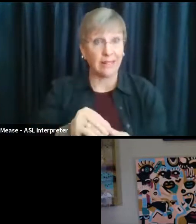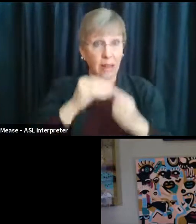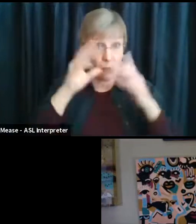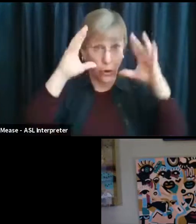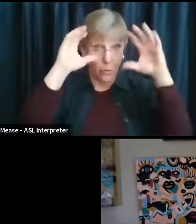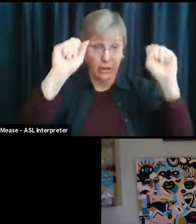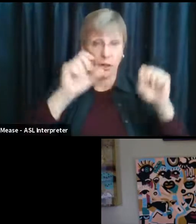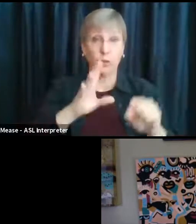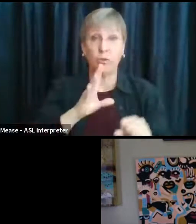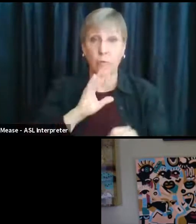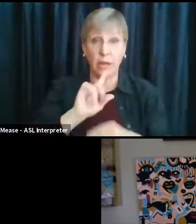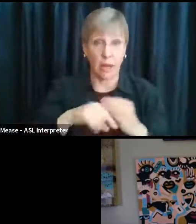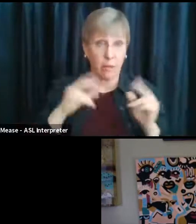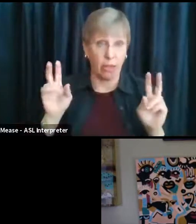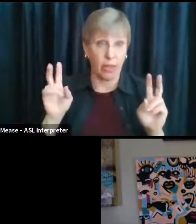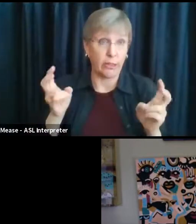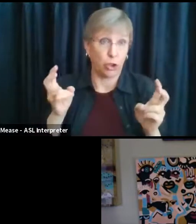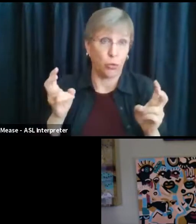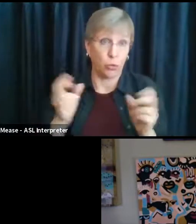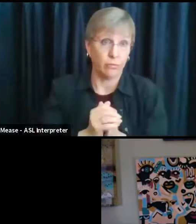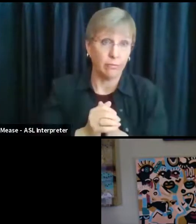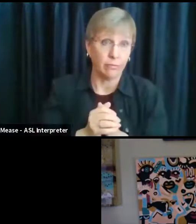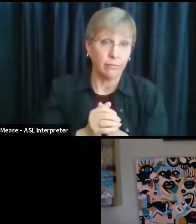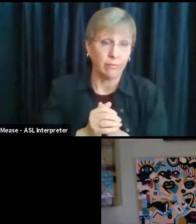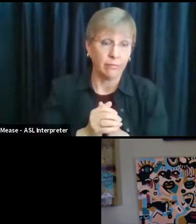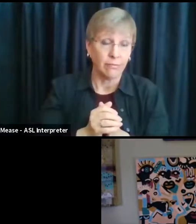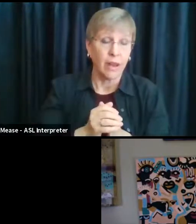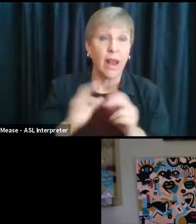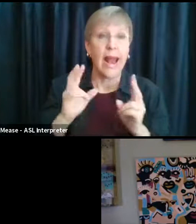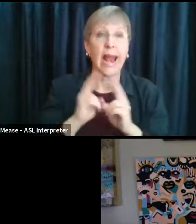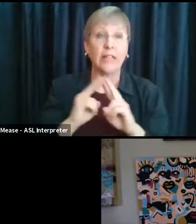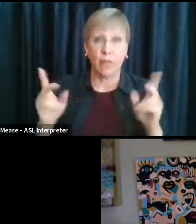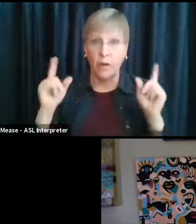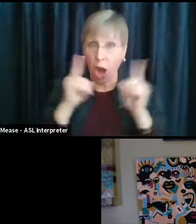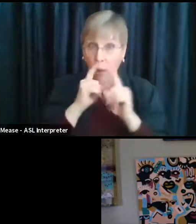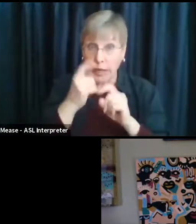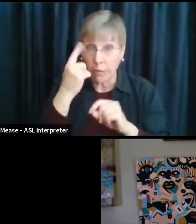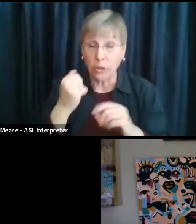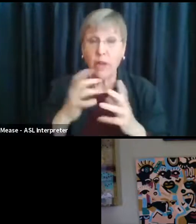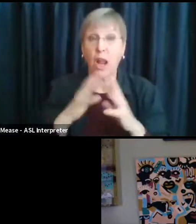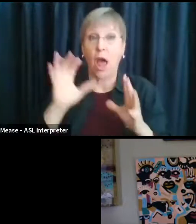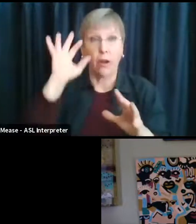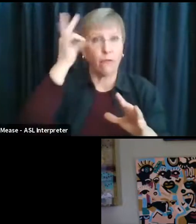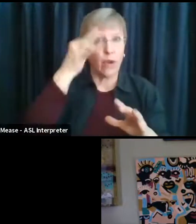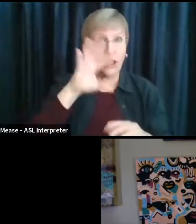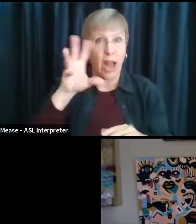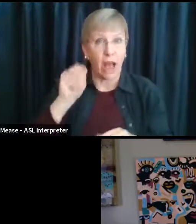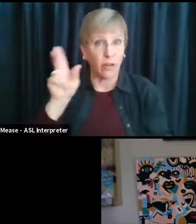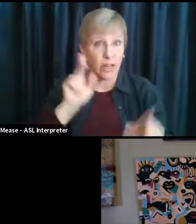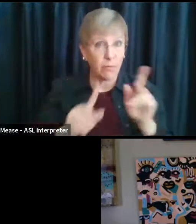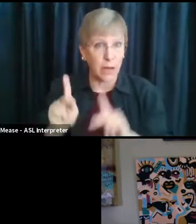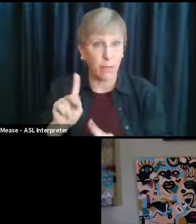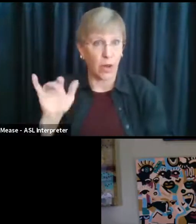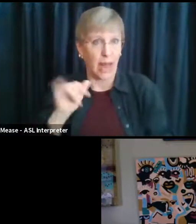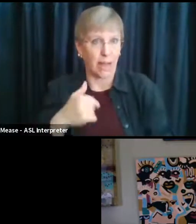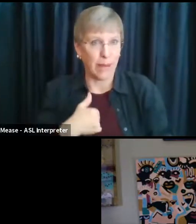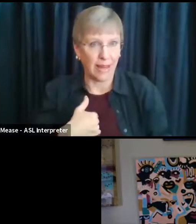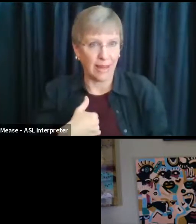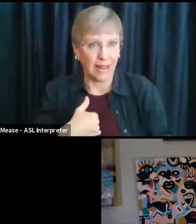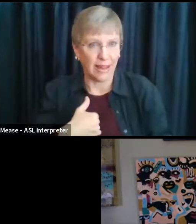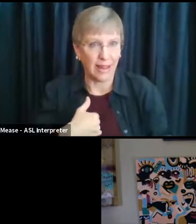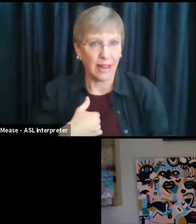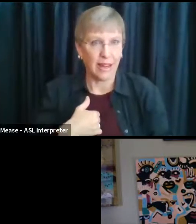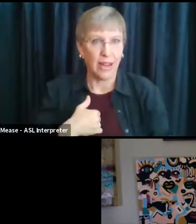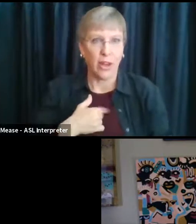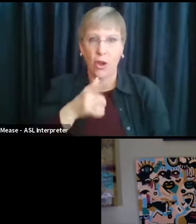is speaking about the matter. And it's very complicated because you have a lot of French African person, just like me, who are